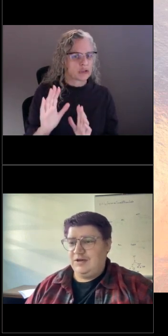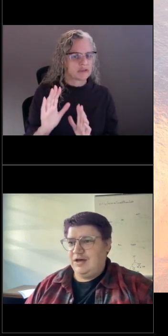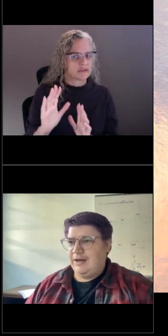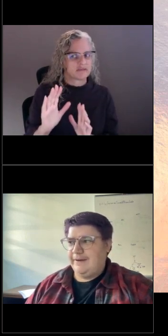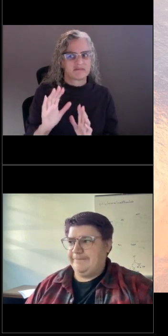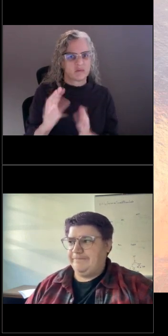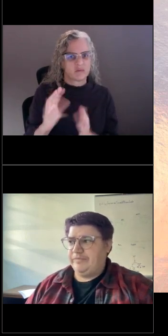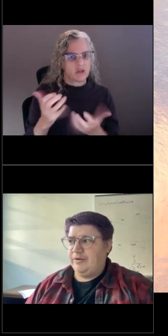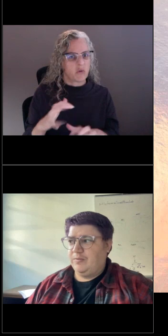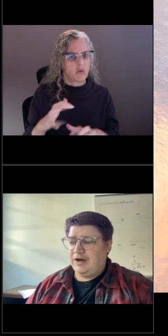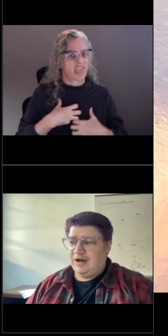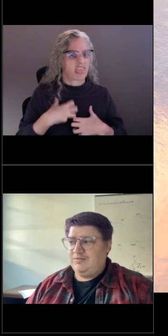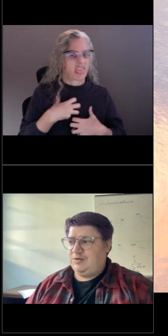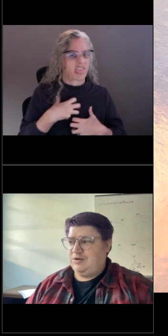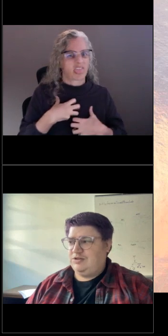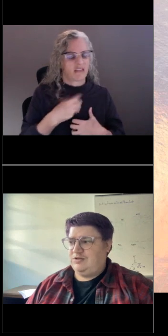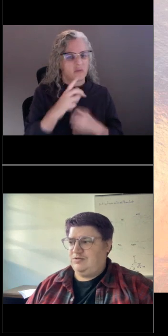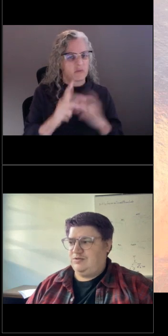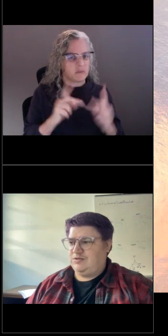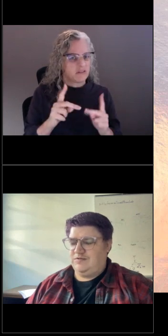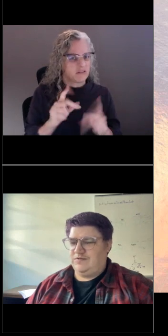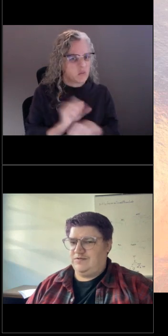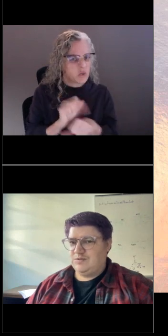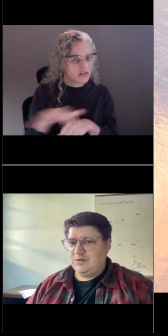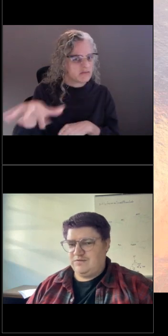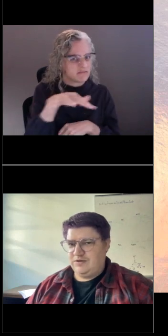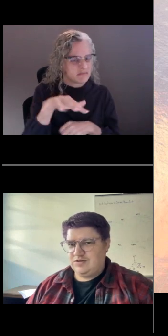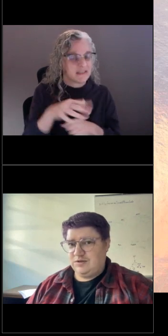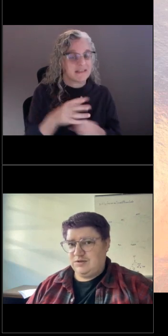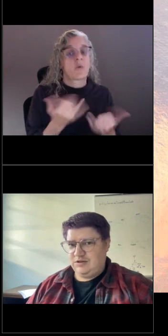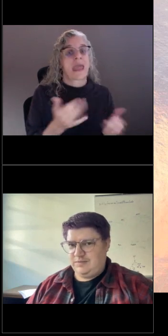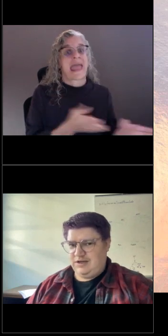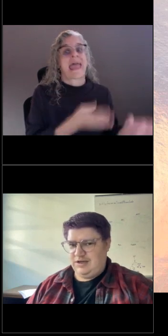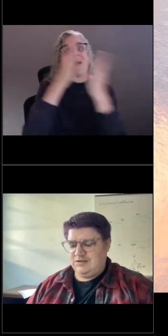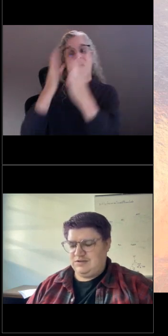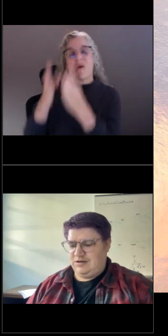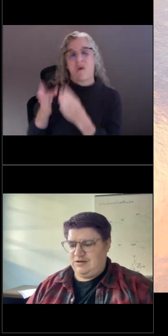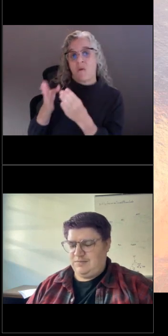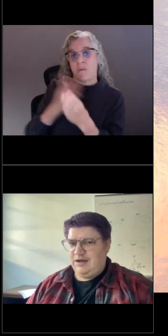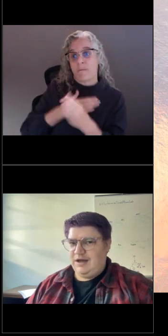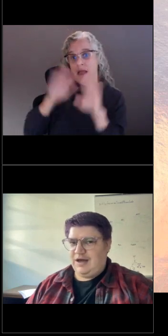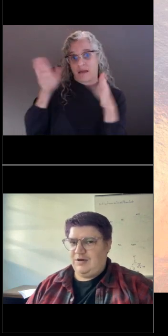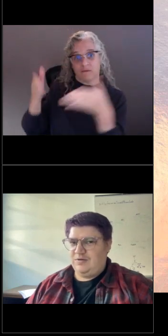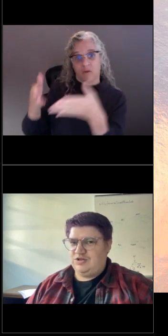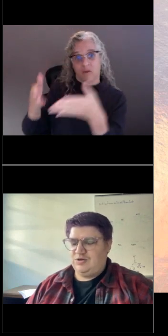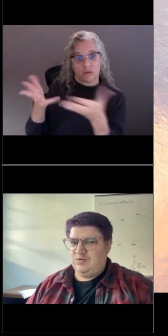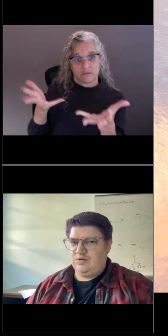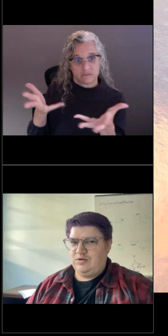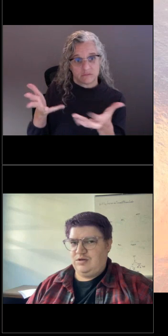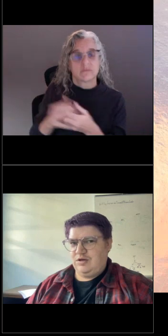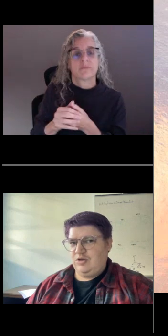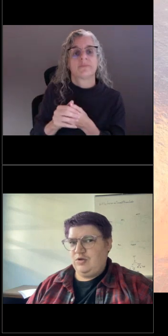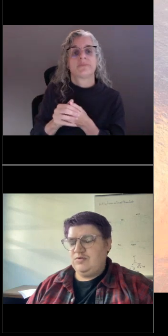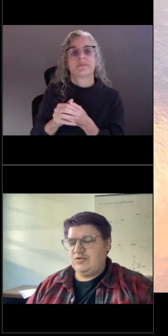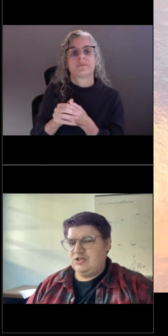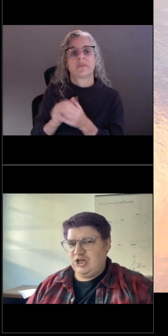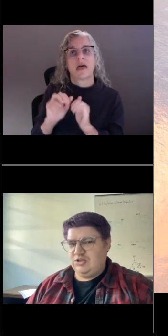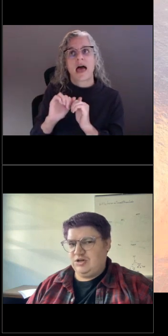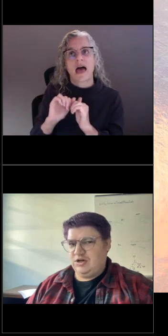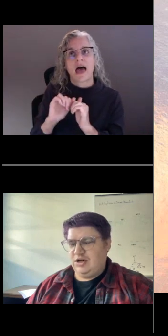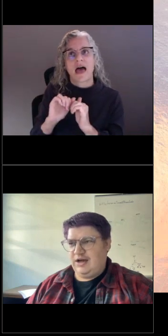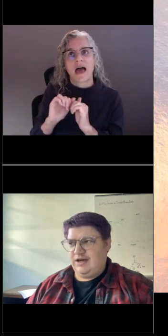So what I'm going to sort of switch our focus to a little bit is how to